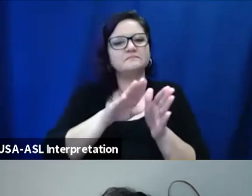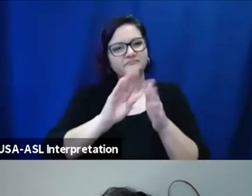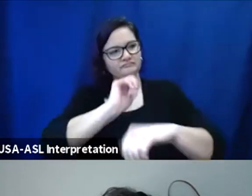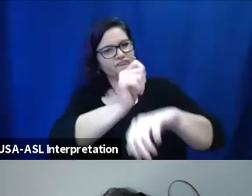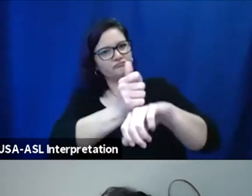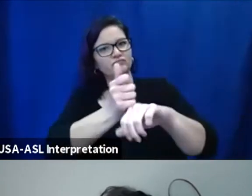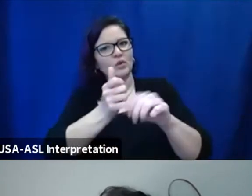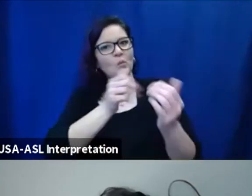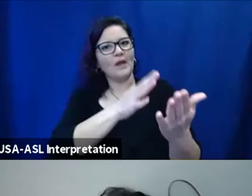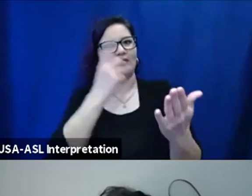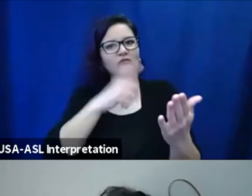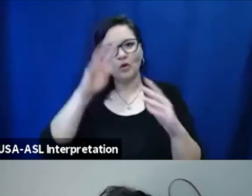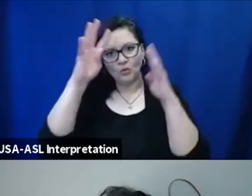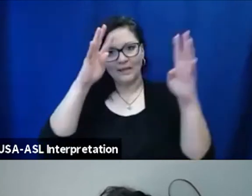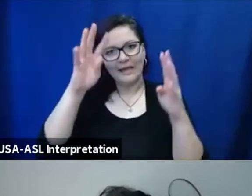Creative Forces.